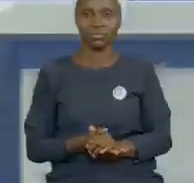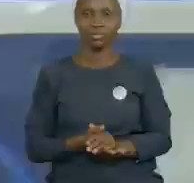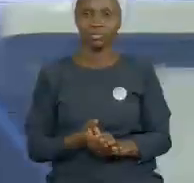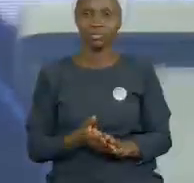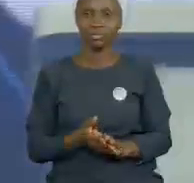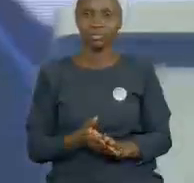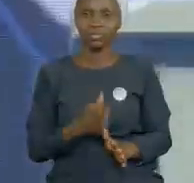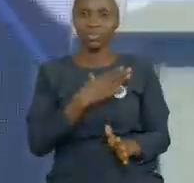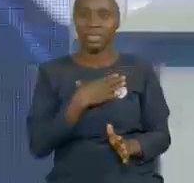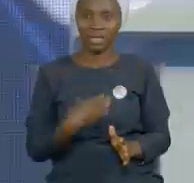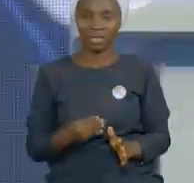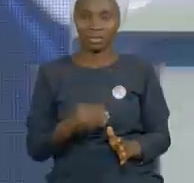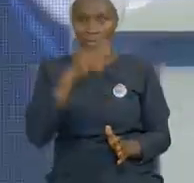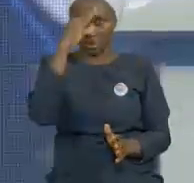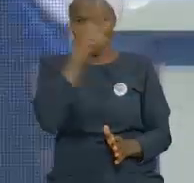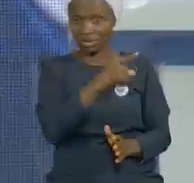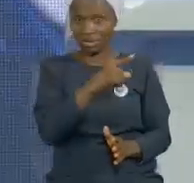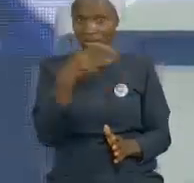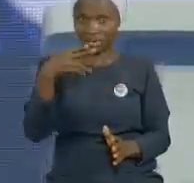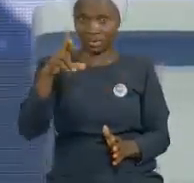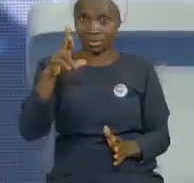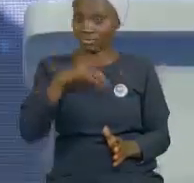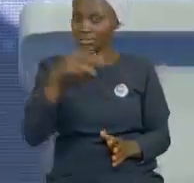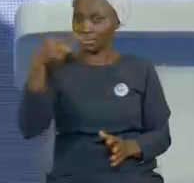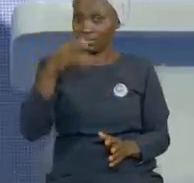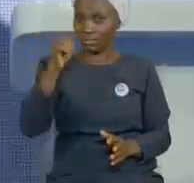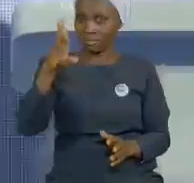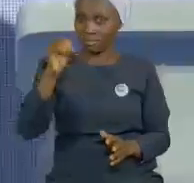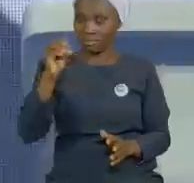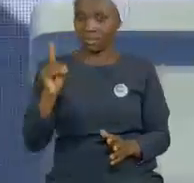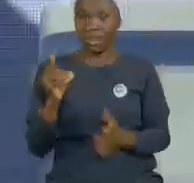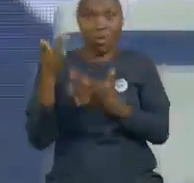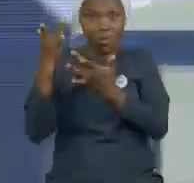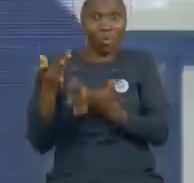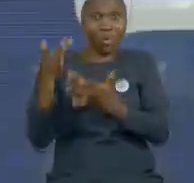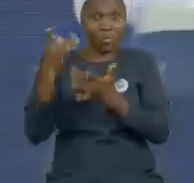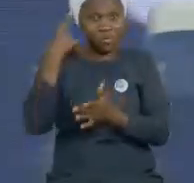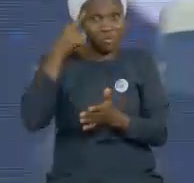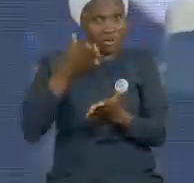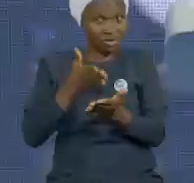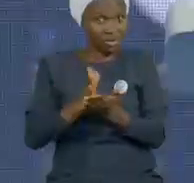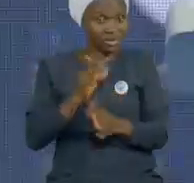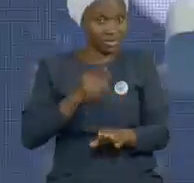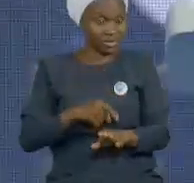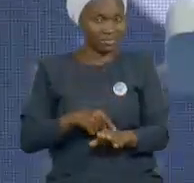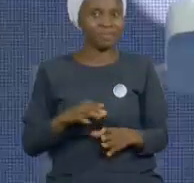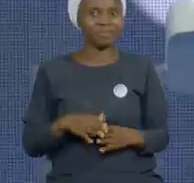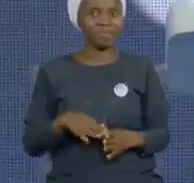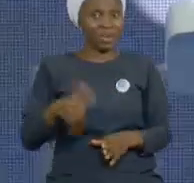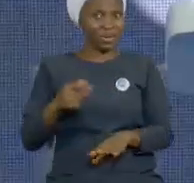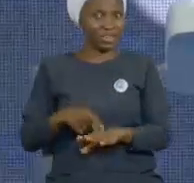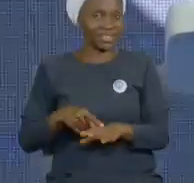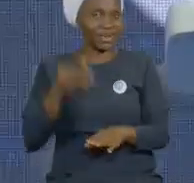And he waited for the right time. Other times it was nice, it was